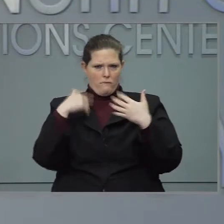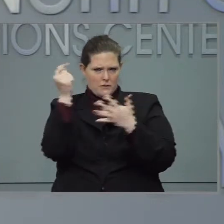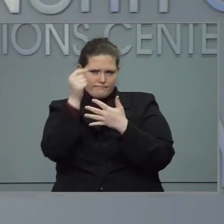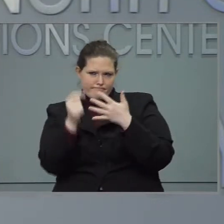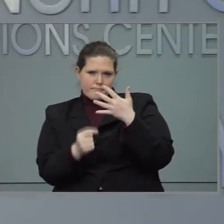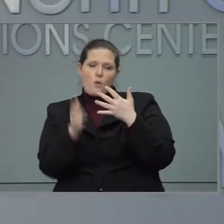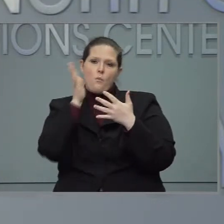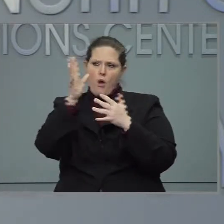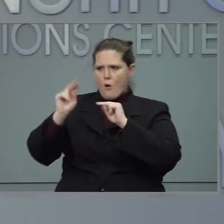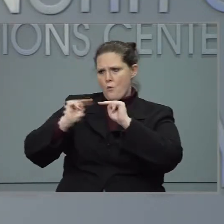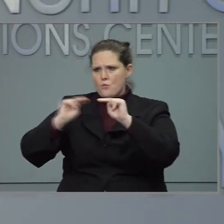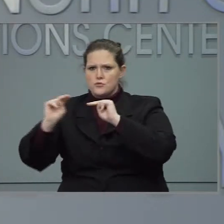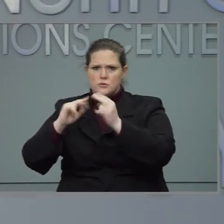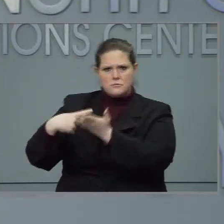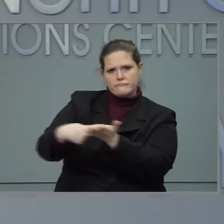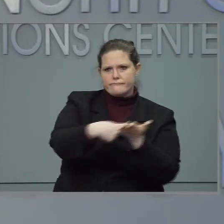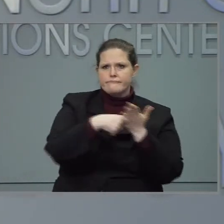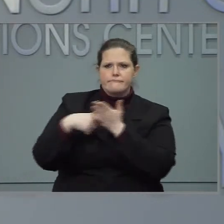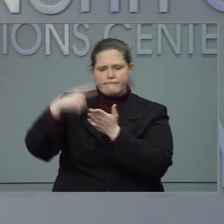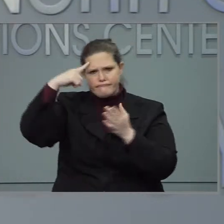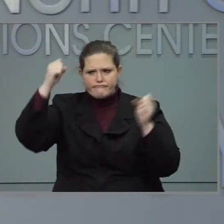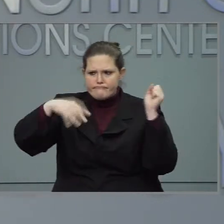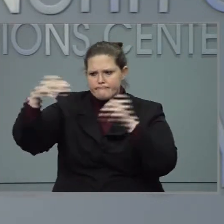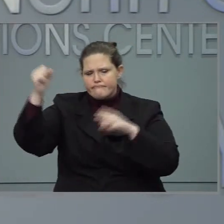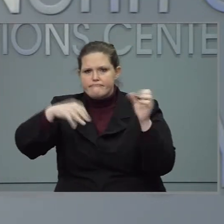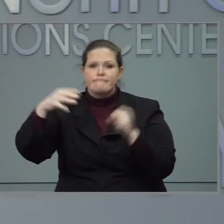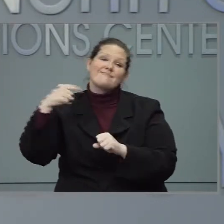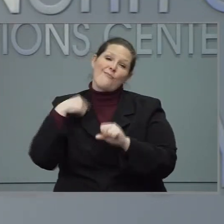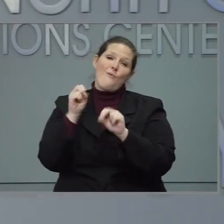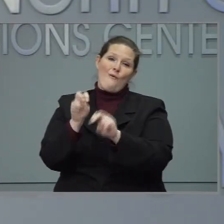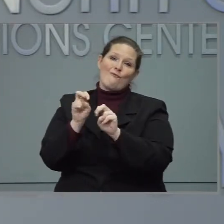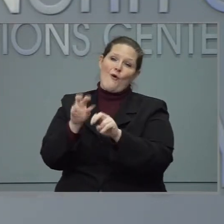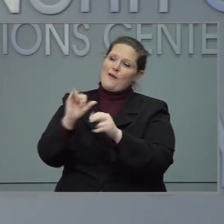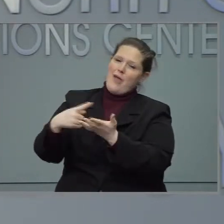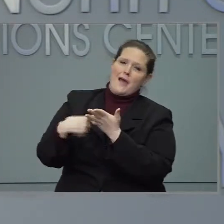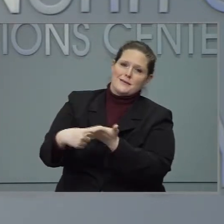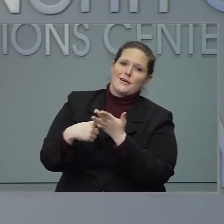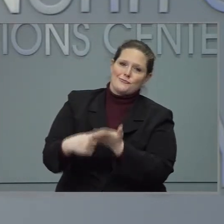those discussions. Next question, please.